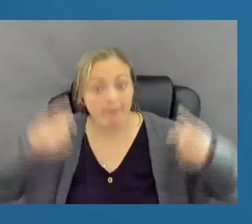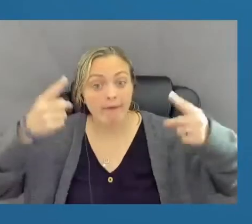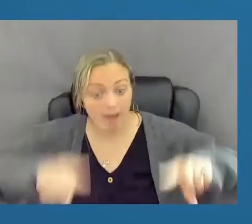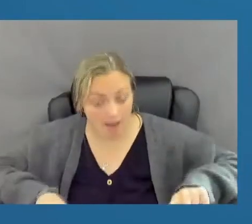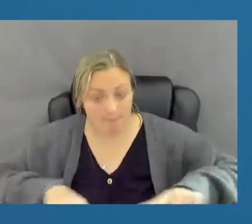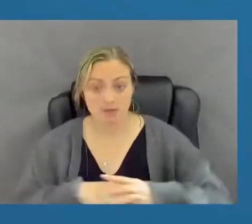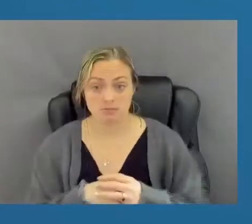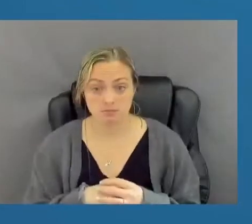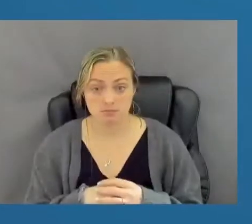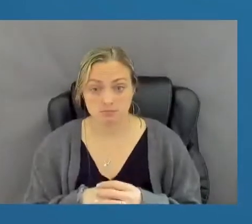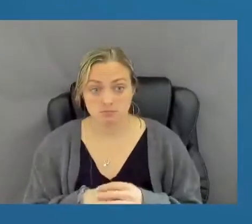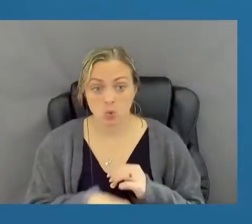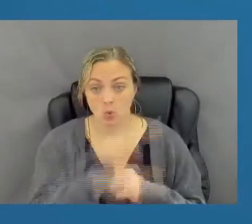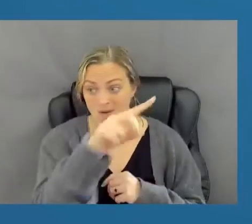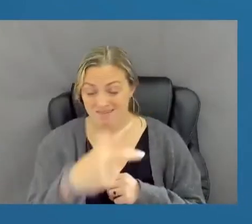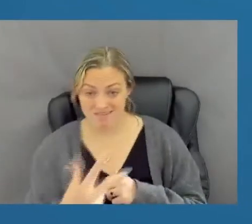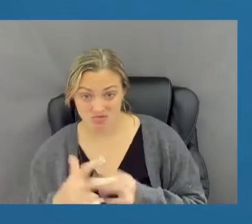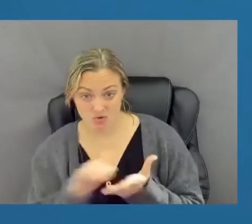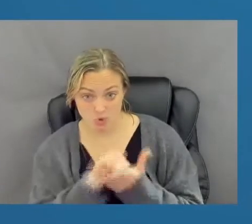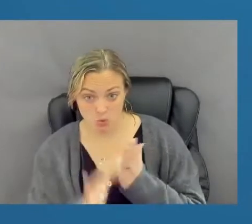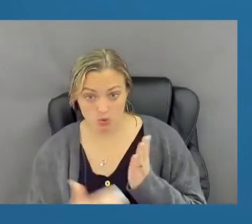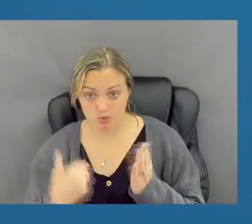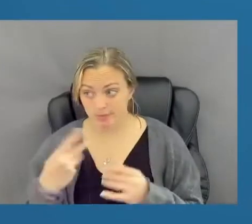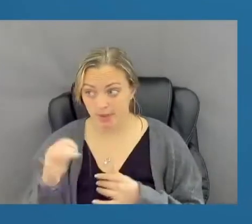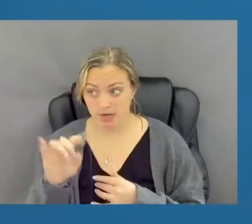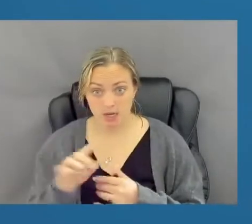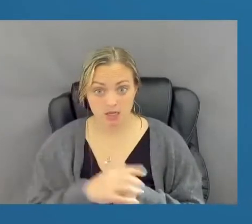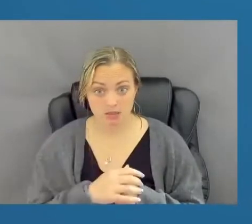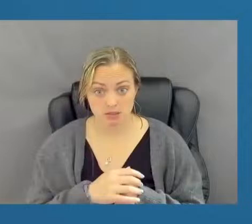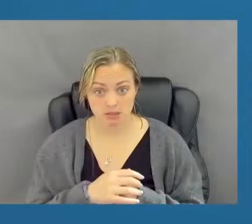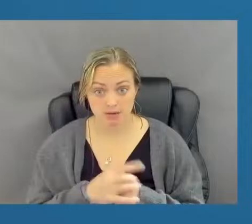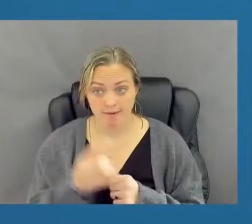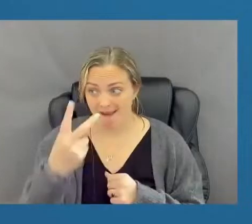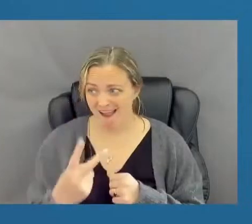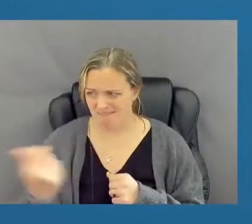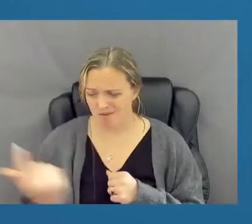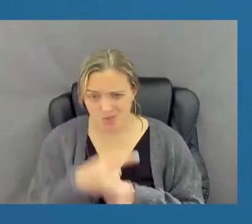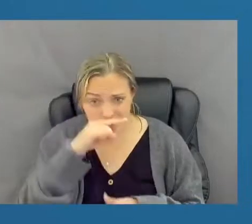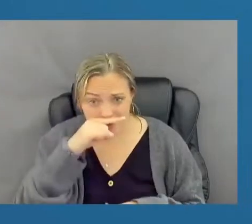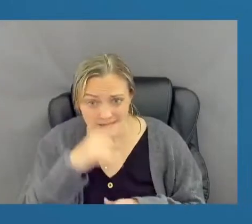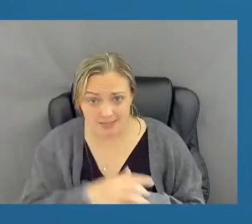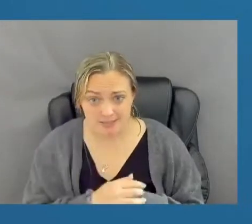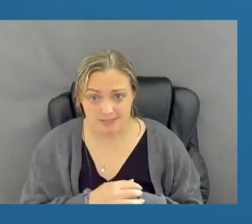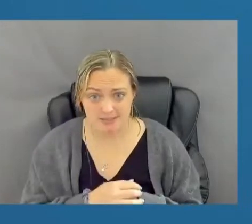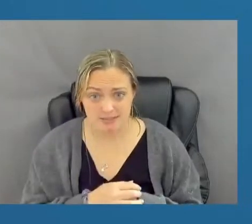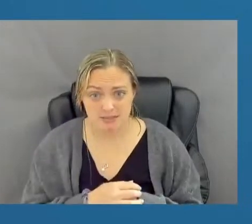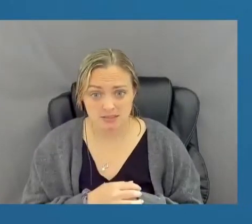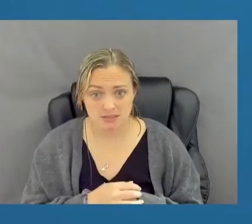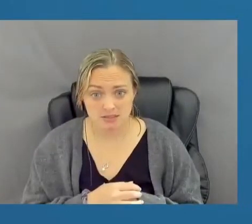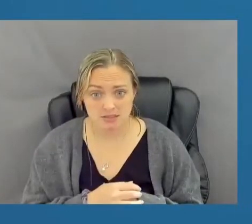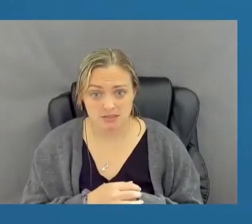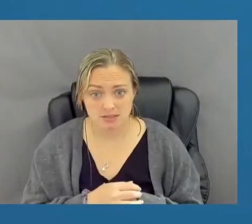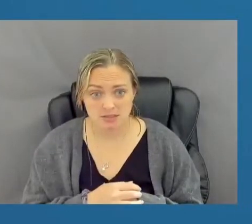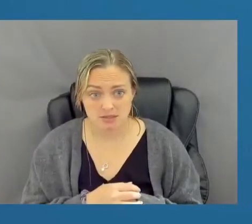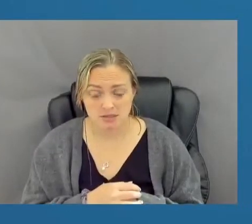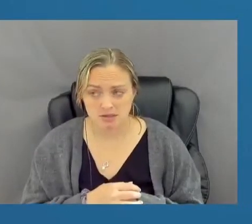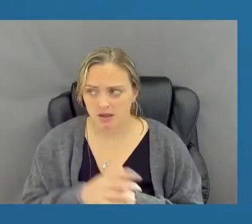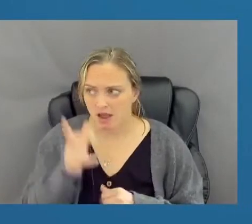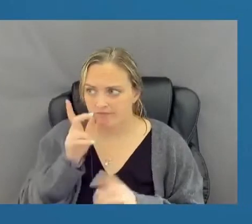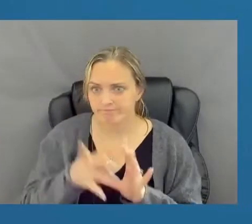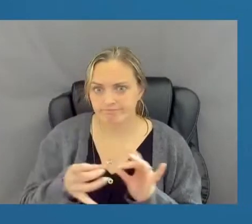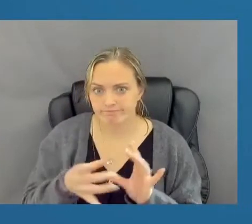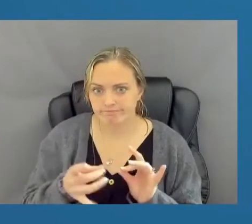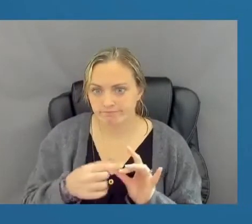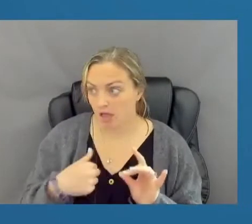New Yorkers receive Medicaid. Half of all of our kids. Now, you've heard me say this. I'm a